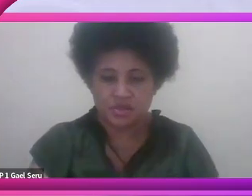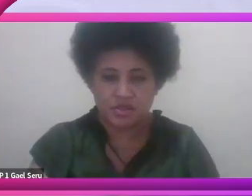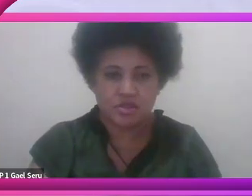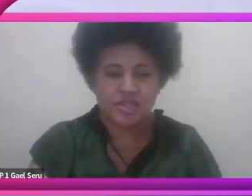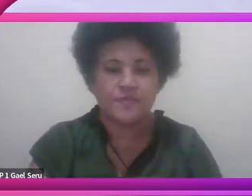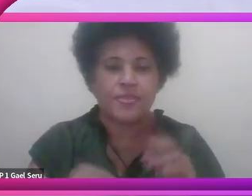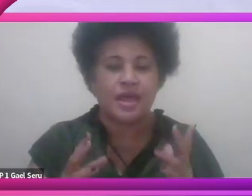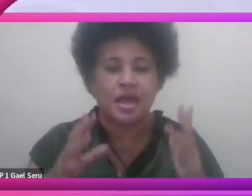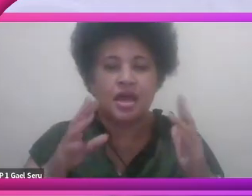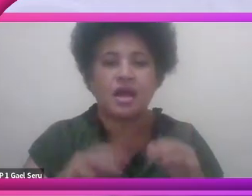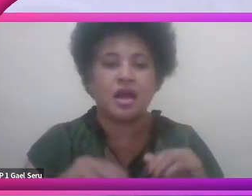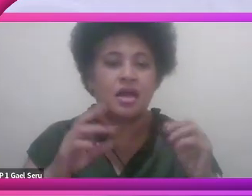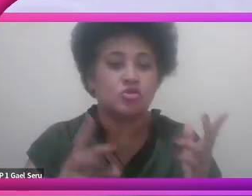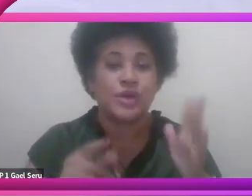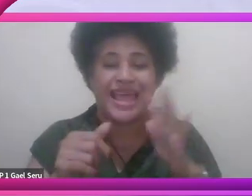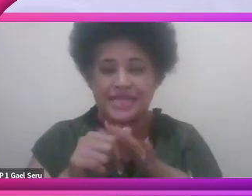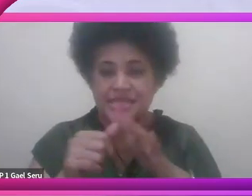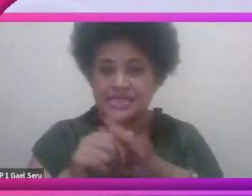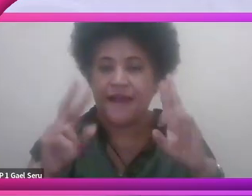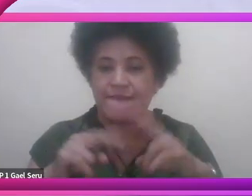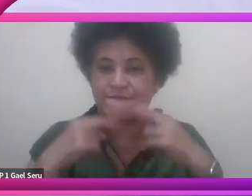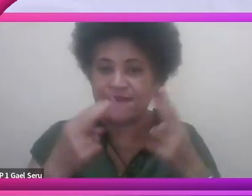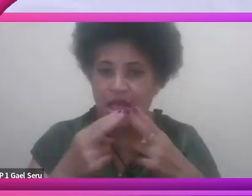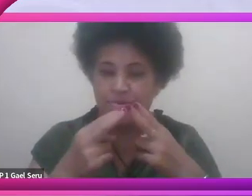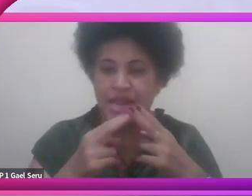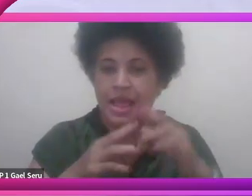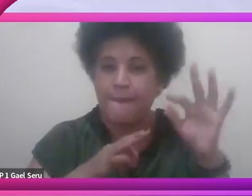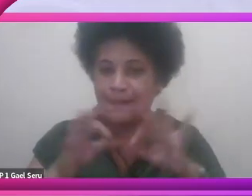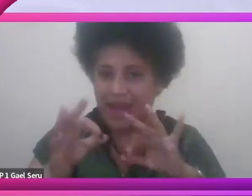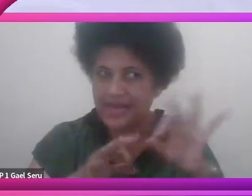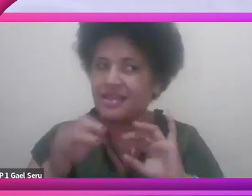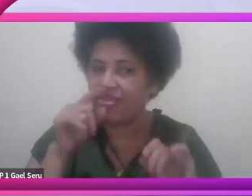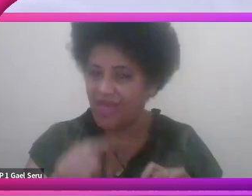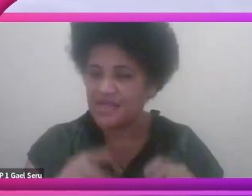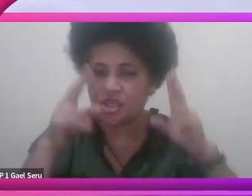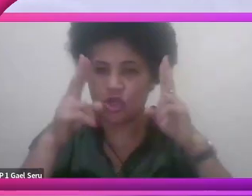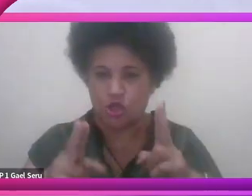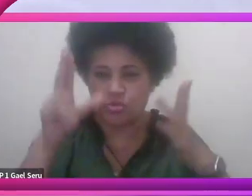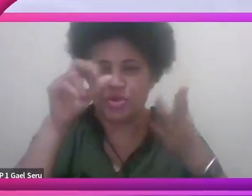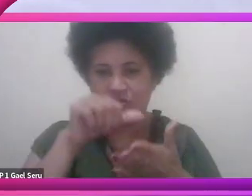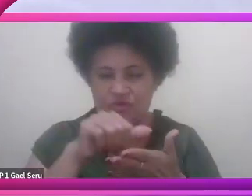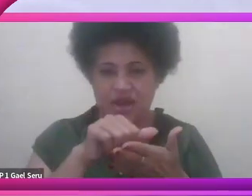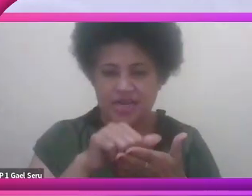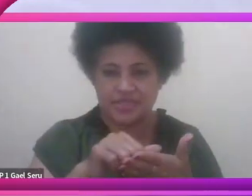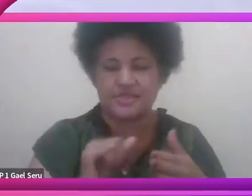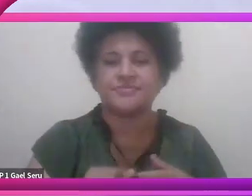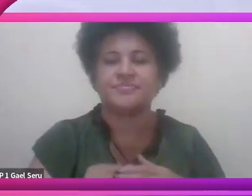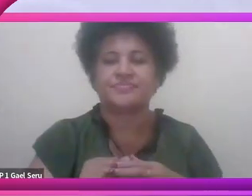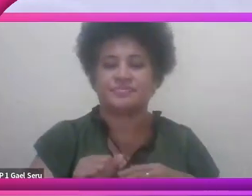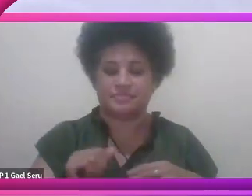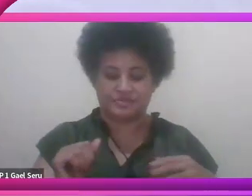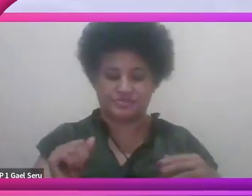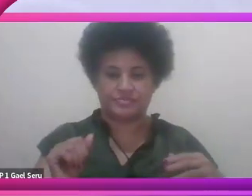So to access family planning, as we know, is a fundamental of human rights. So everyone have a, it's a